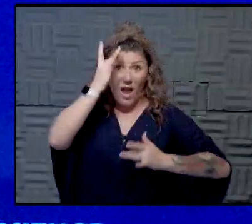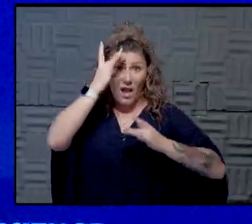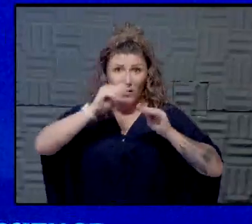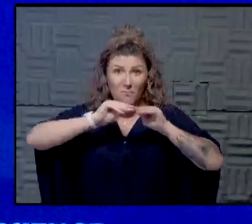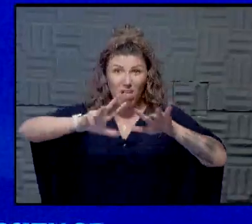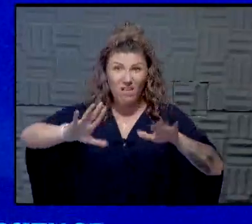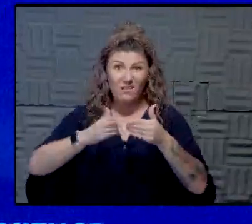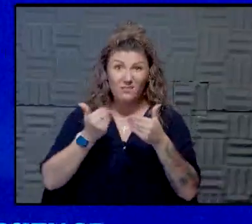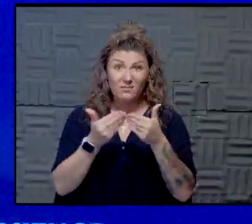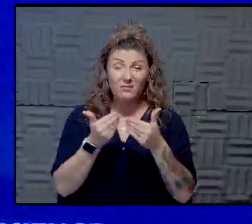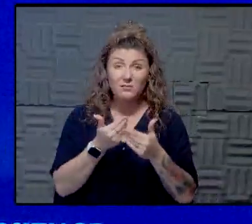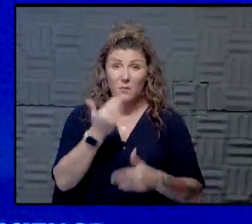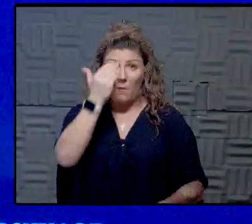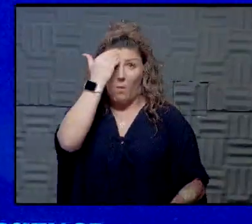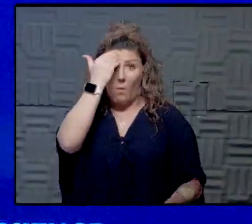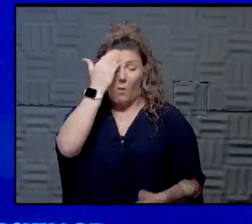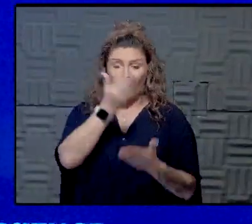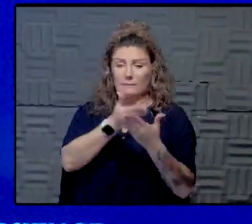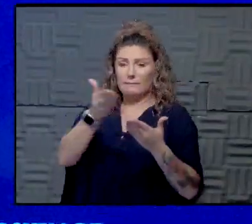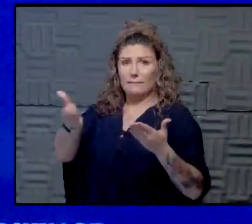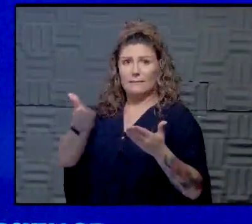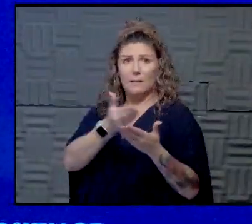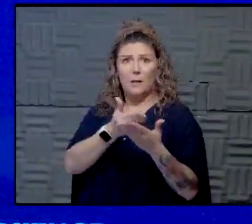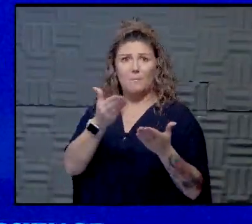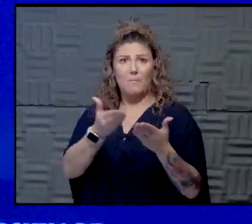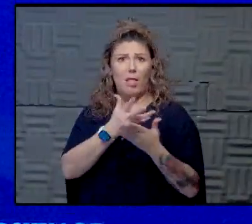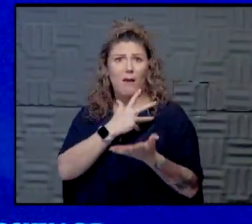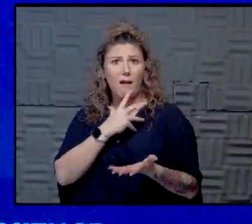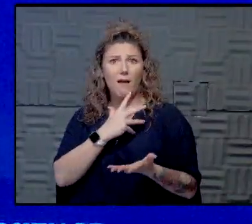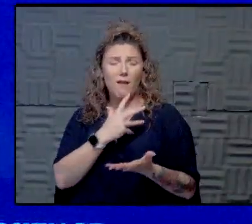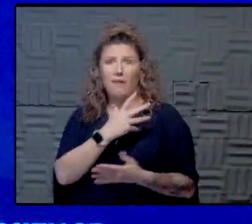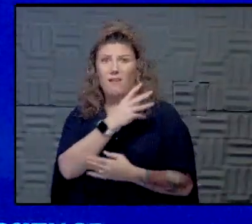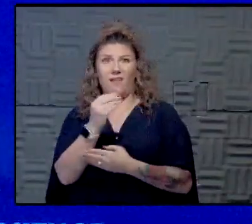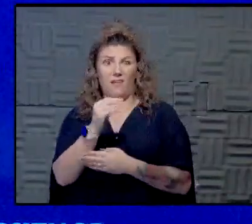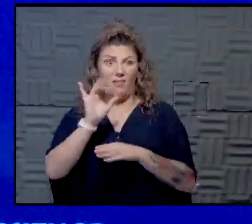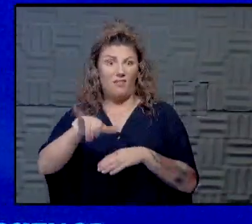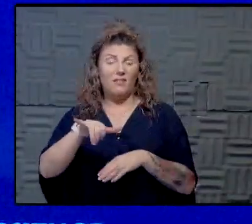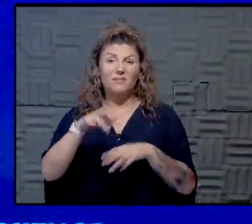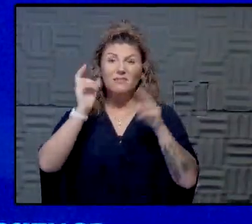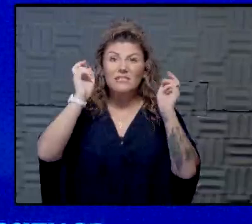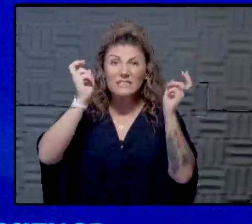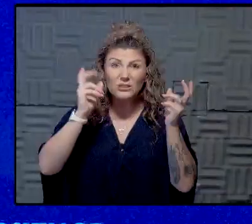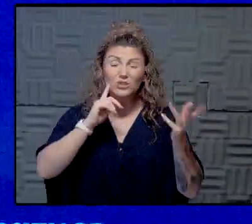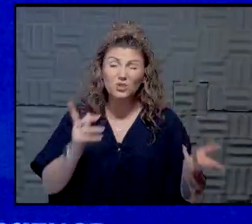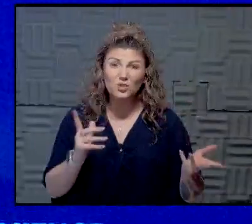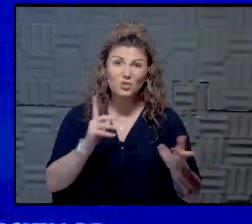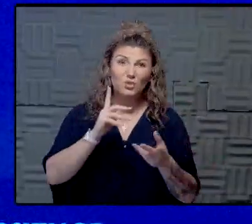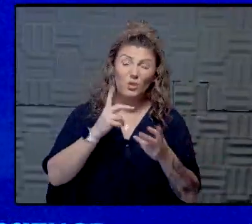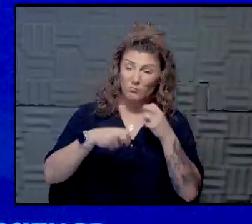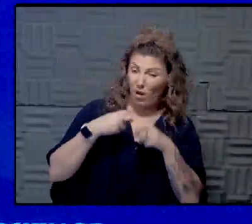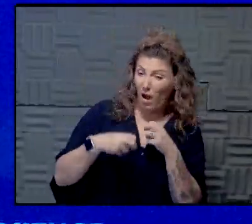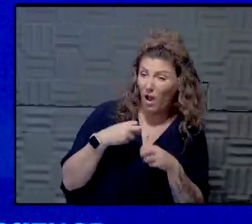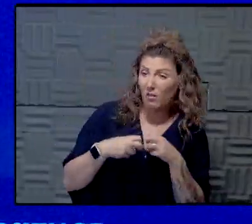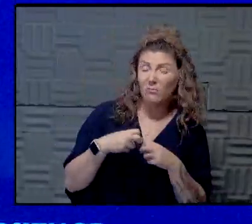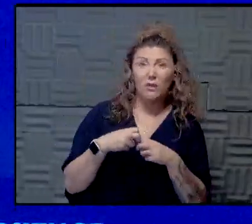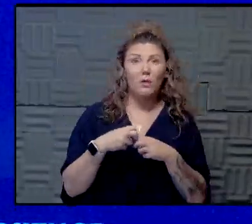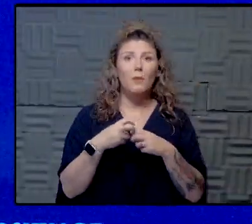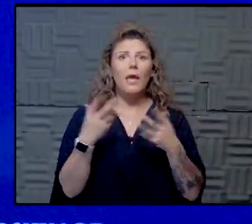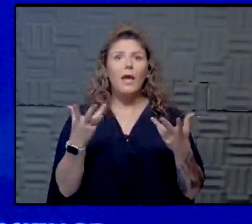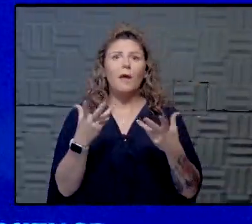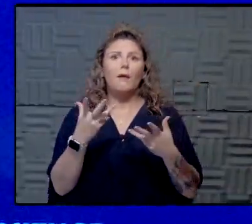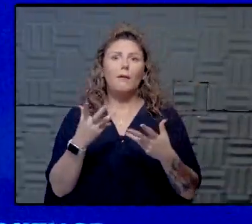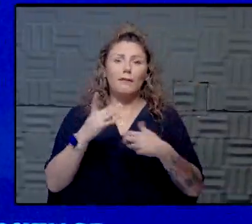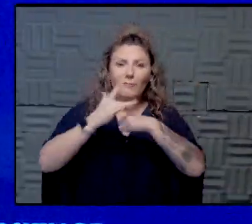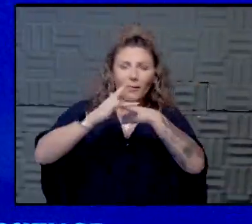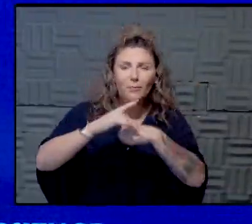the extent to which supply chain problems can be an issue, capacity issues in the hospital. So everything is interconnected. But